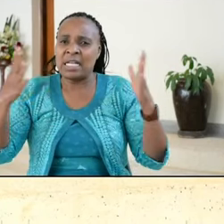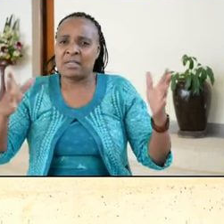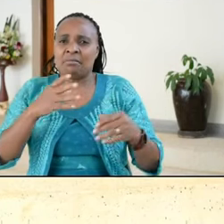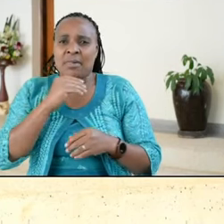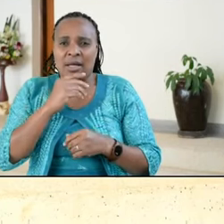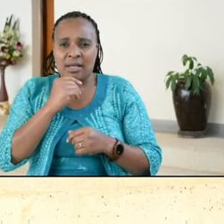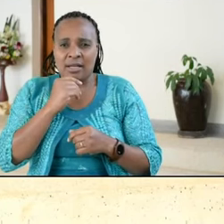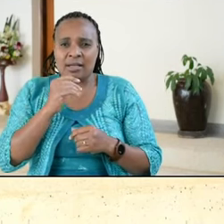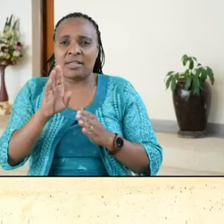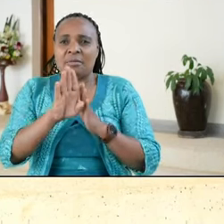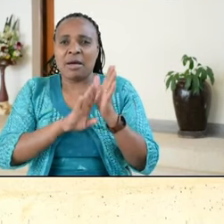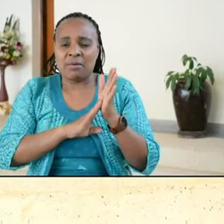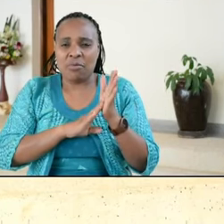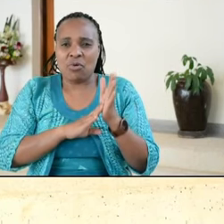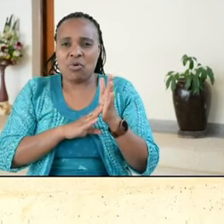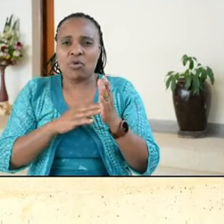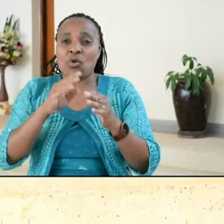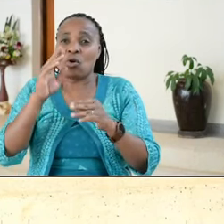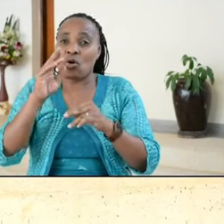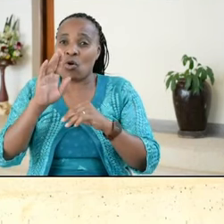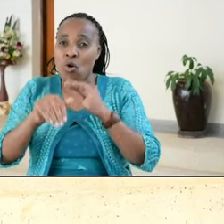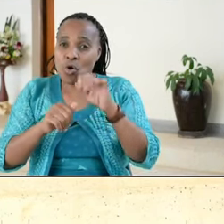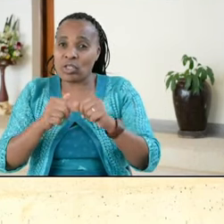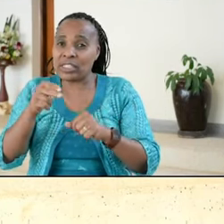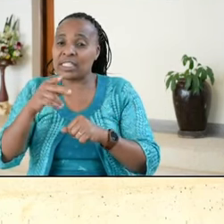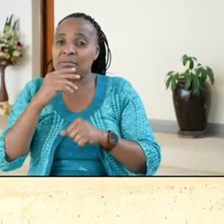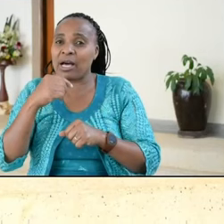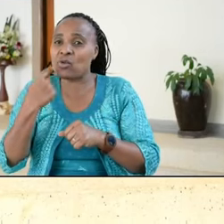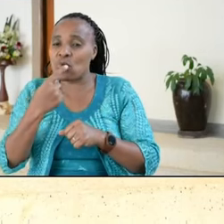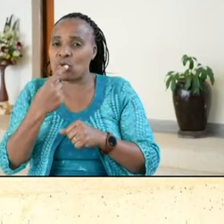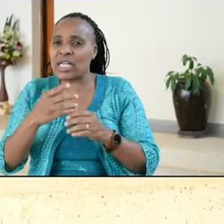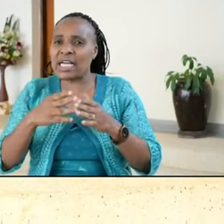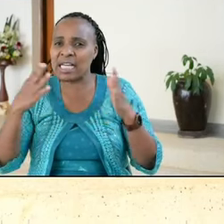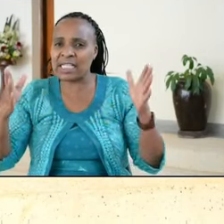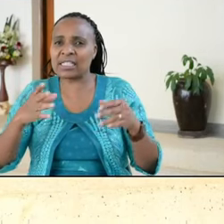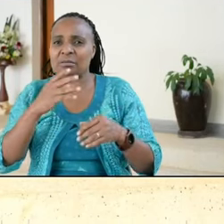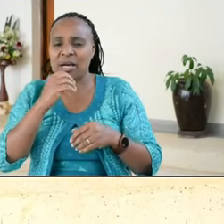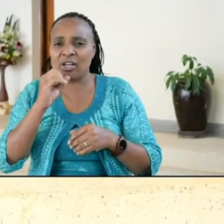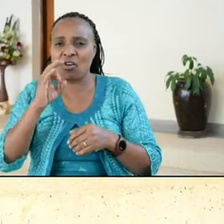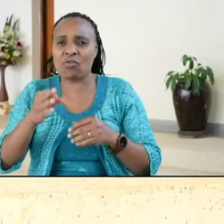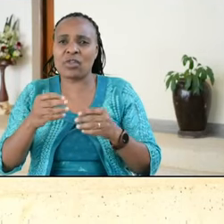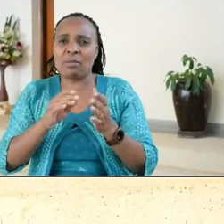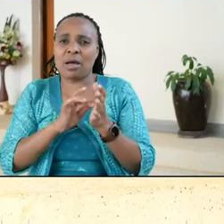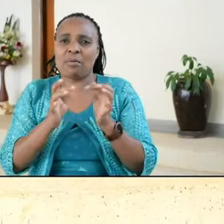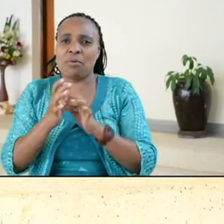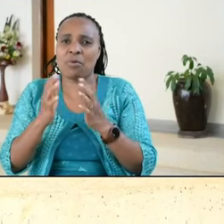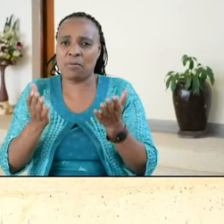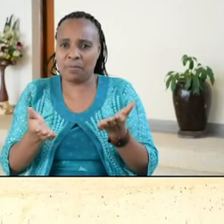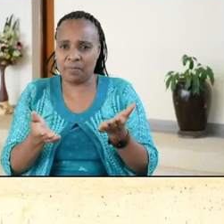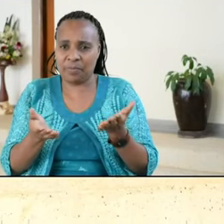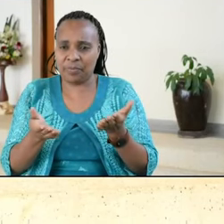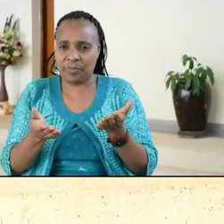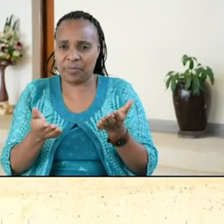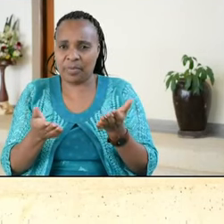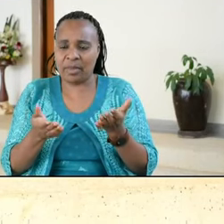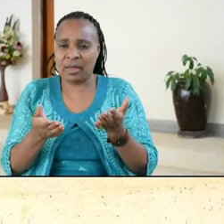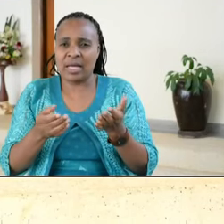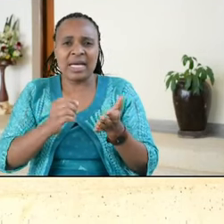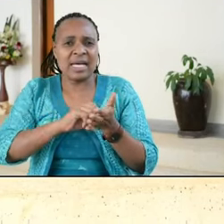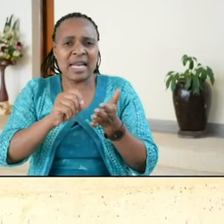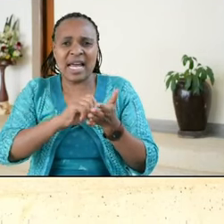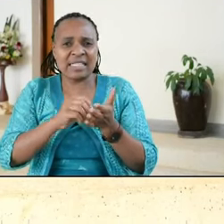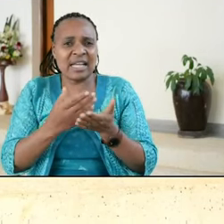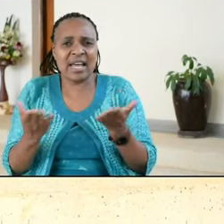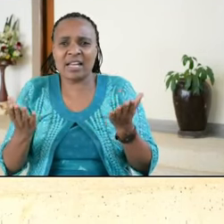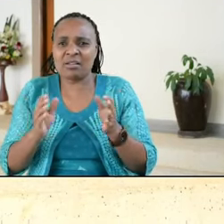Bible calls him the greatest man born of a woman. Paraphrase. Now, he didn't write any